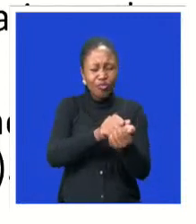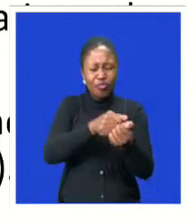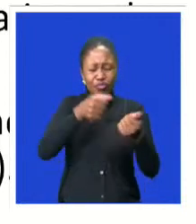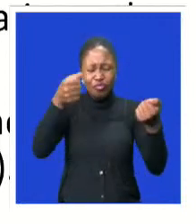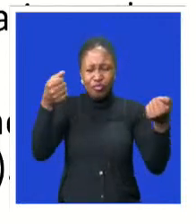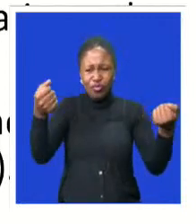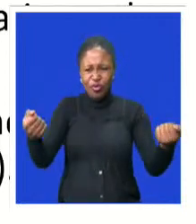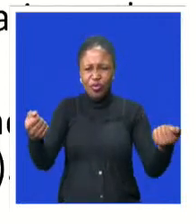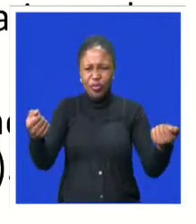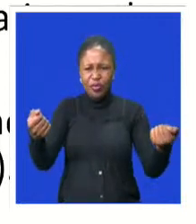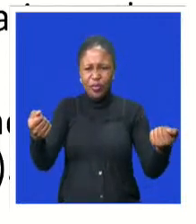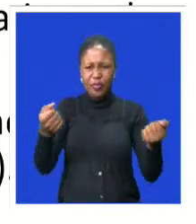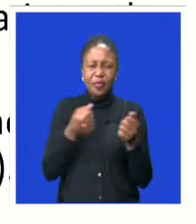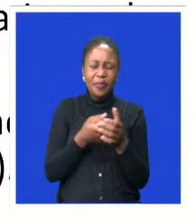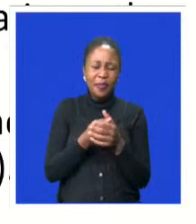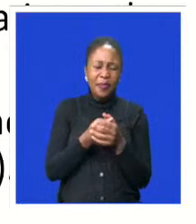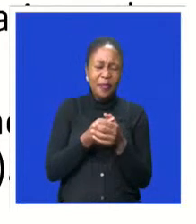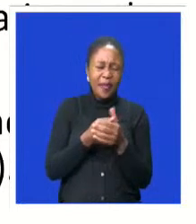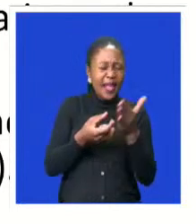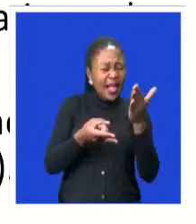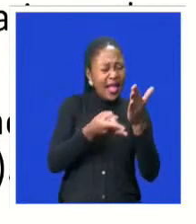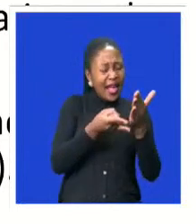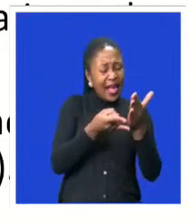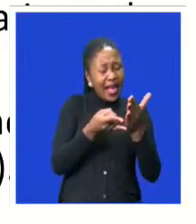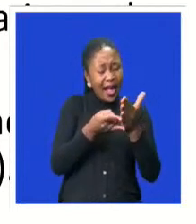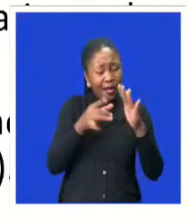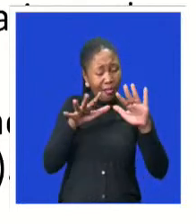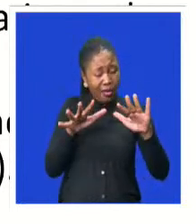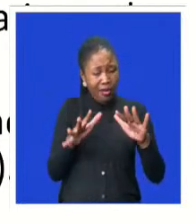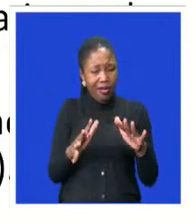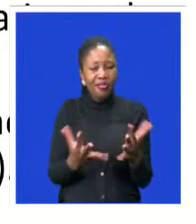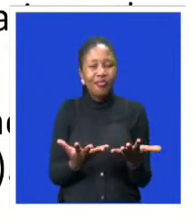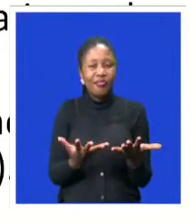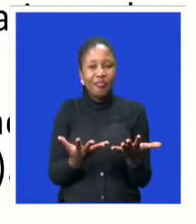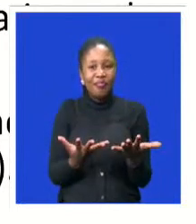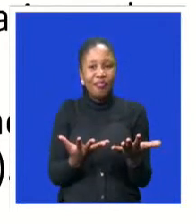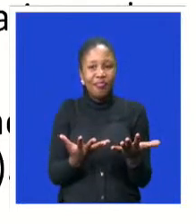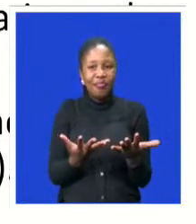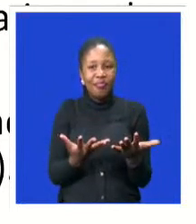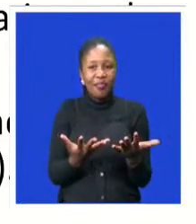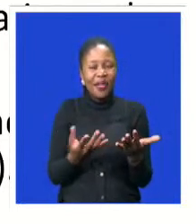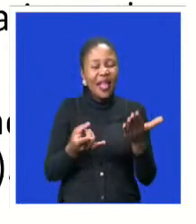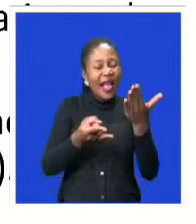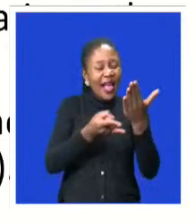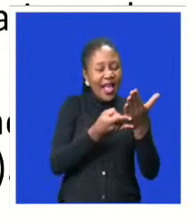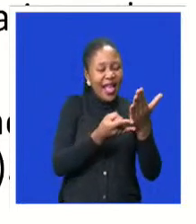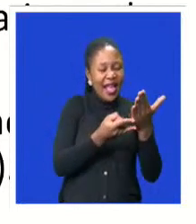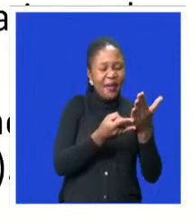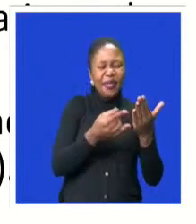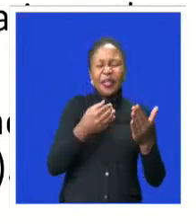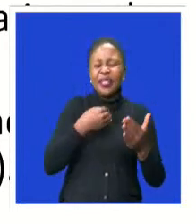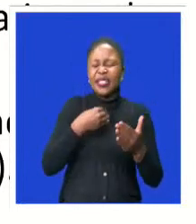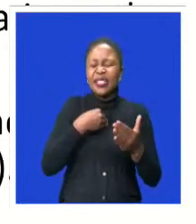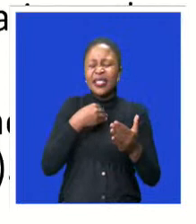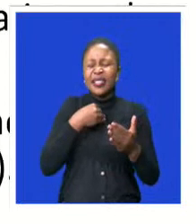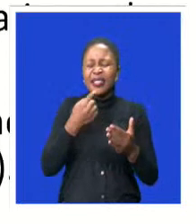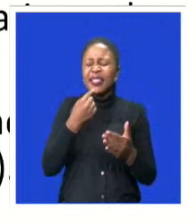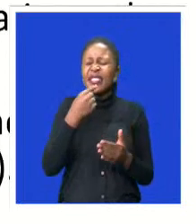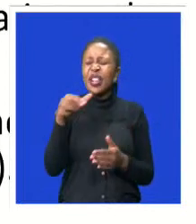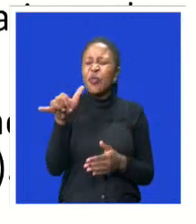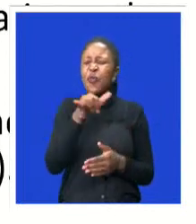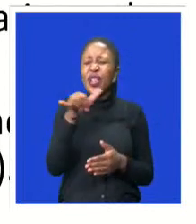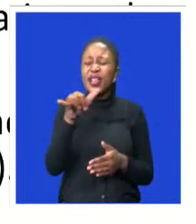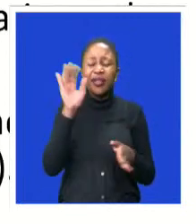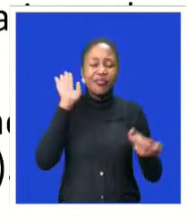useful? They help us to build up, they help us to update us with the current affairs